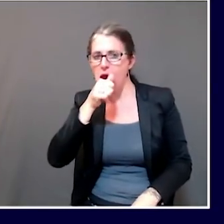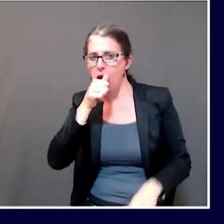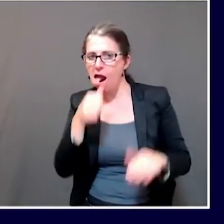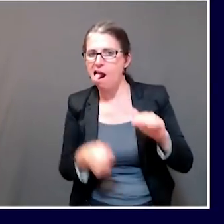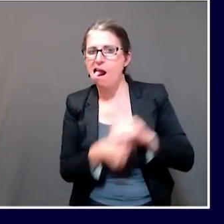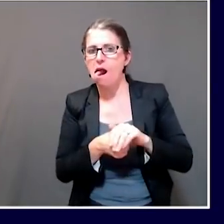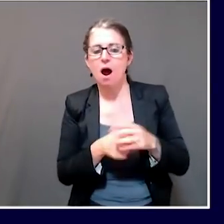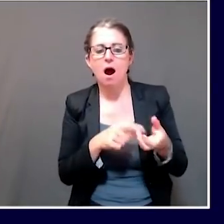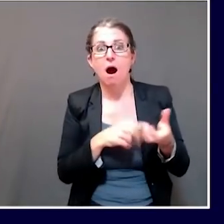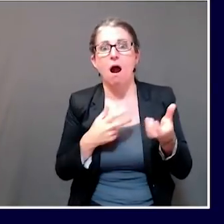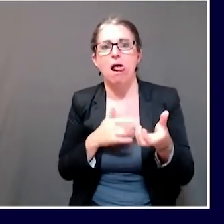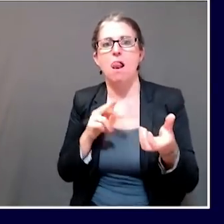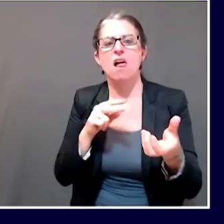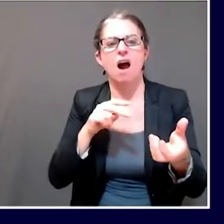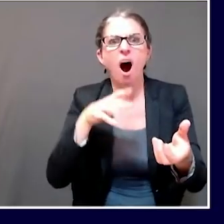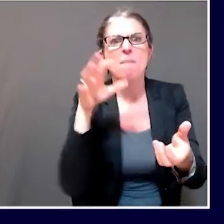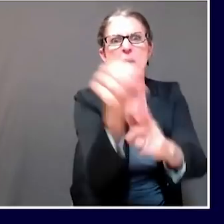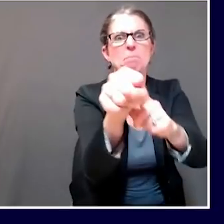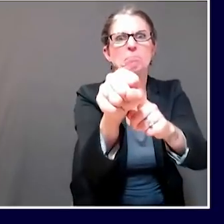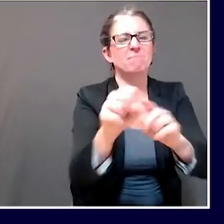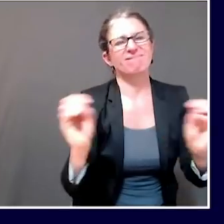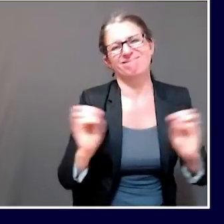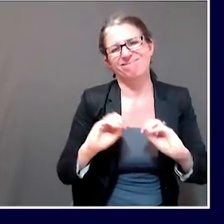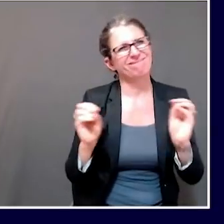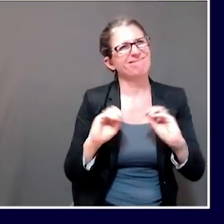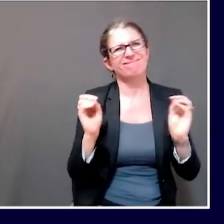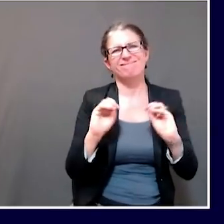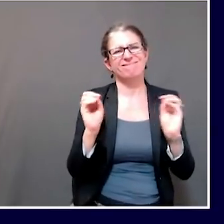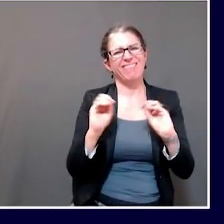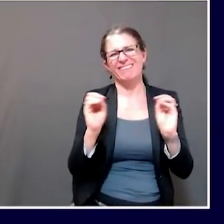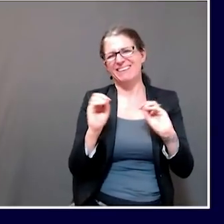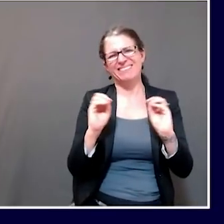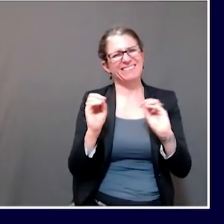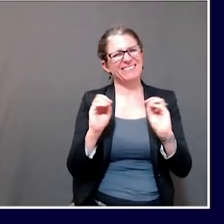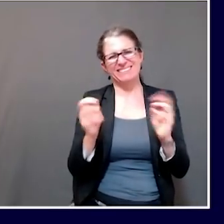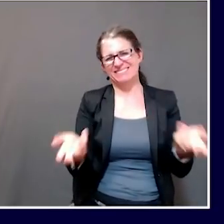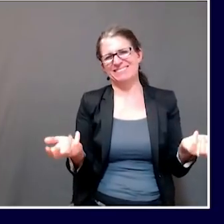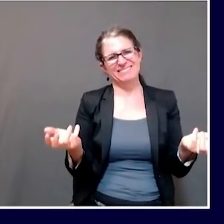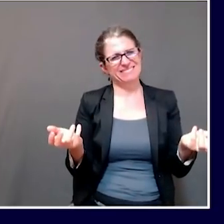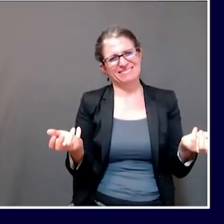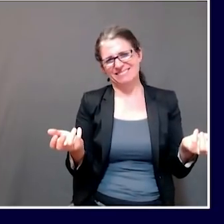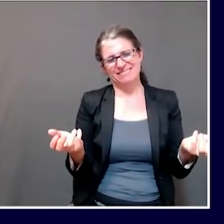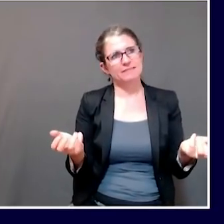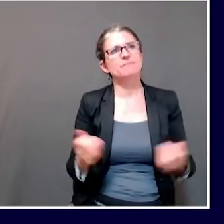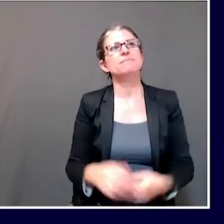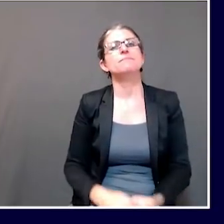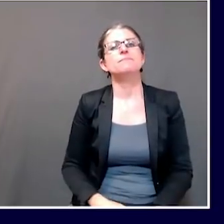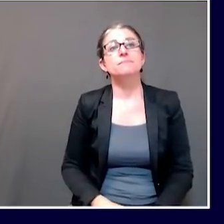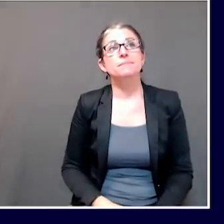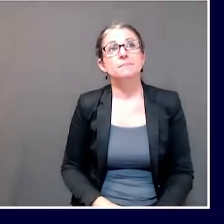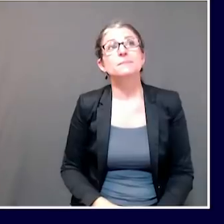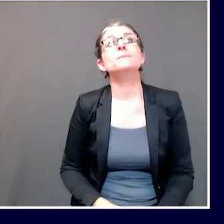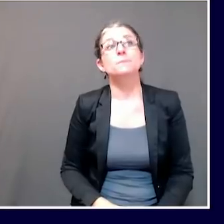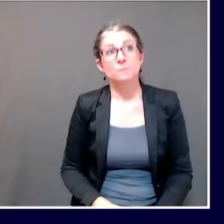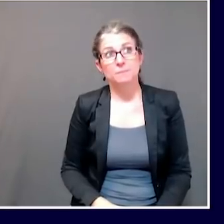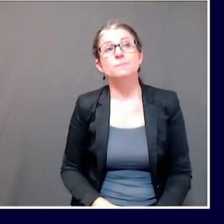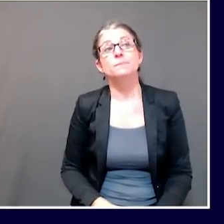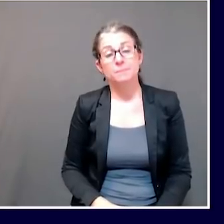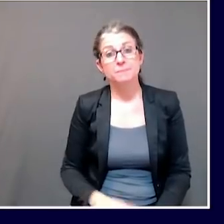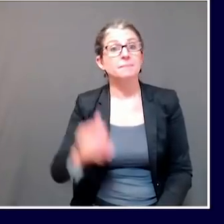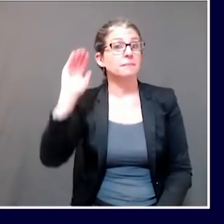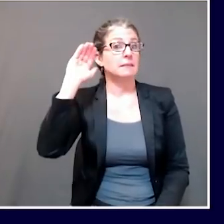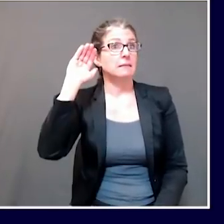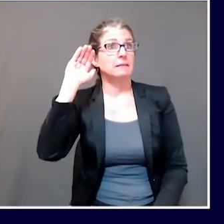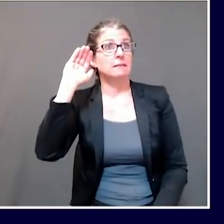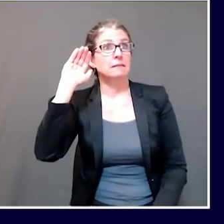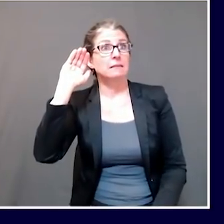involved in GPS tracking or anything like that. So no, and usually never, in fact, does